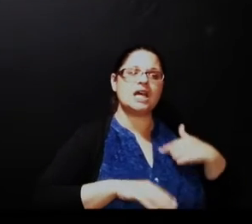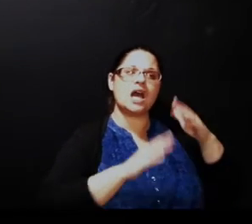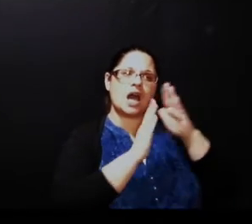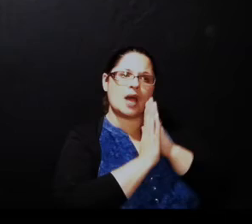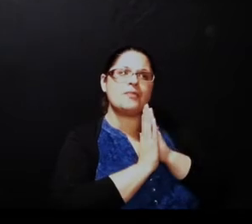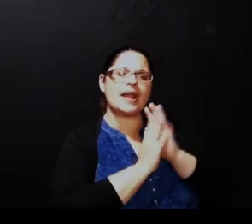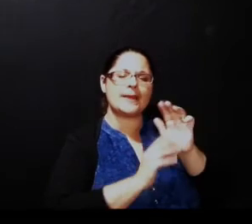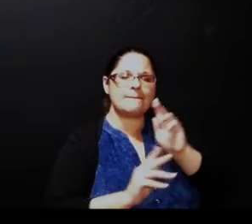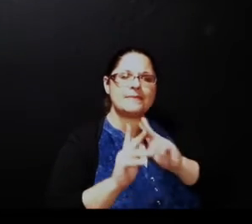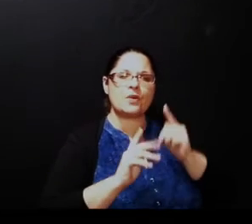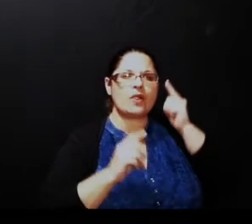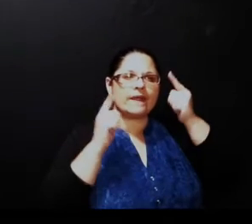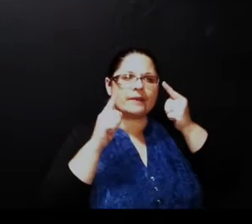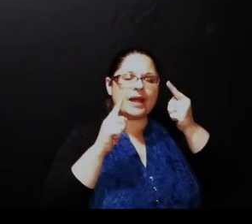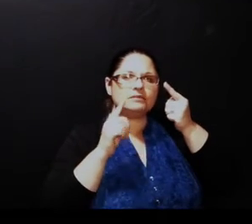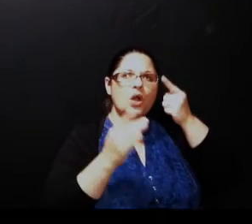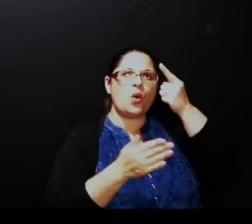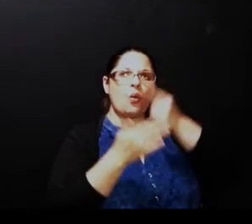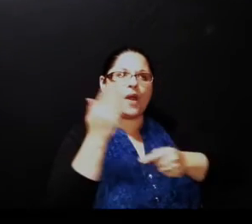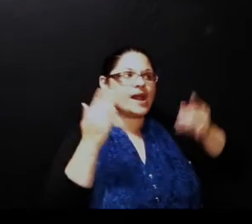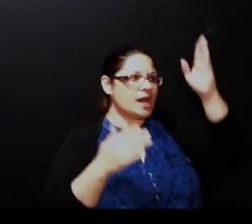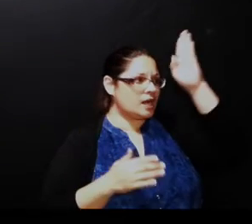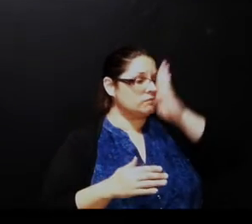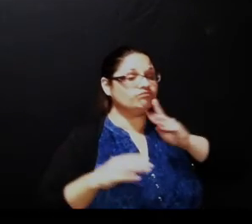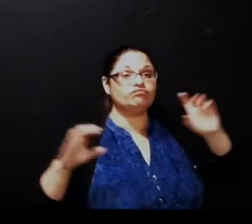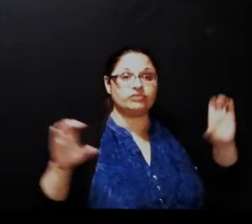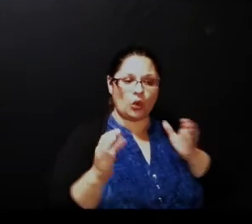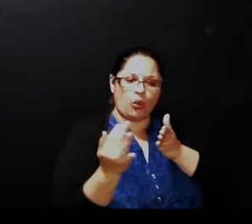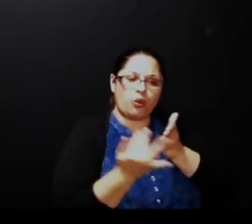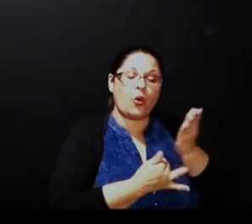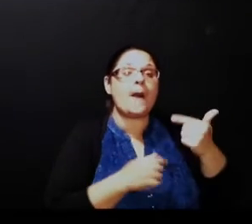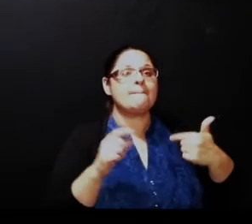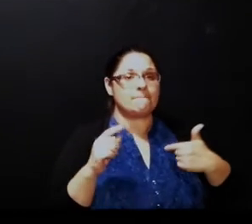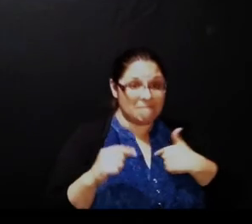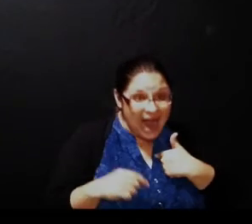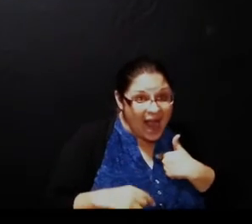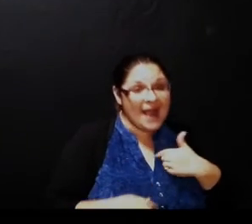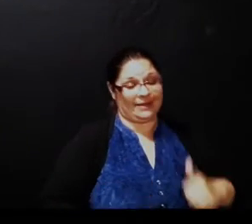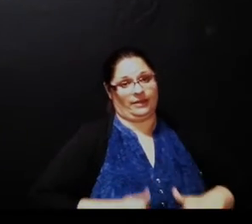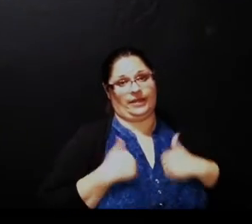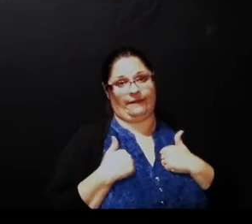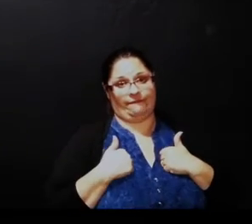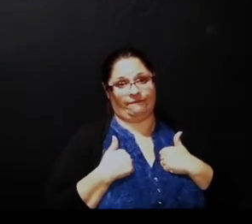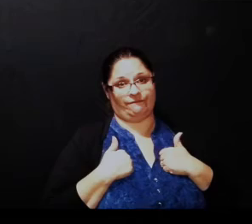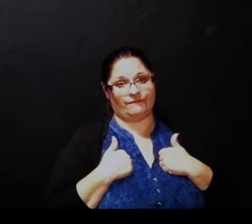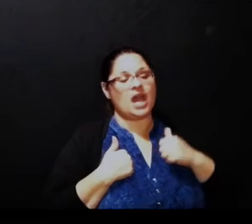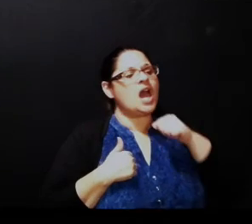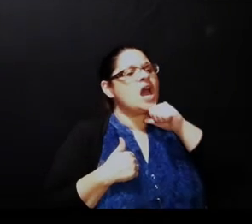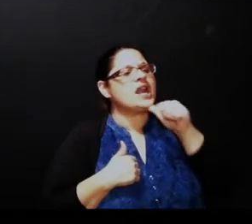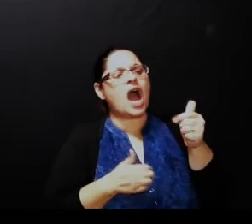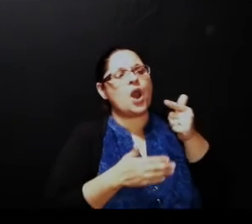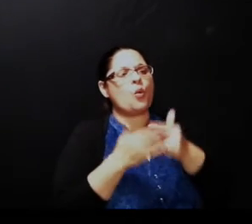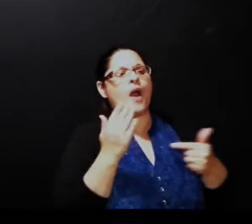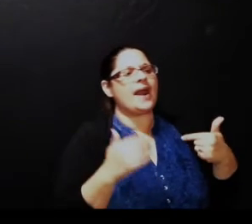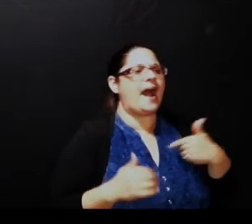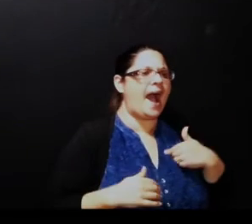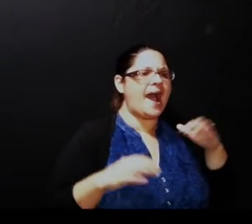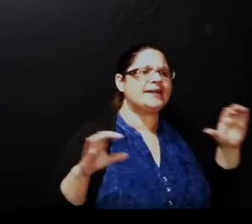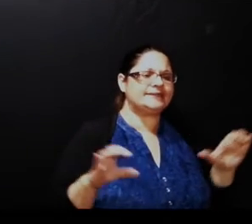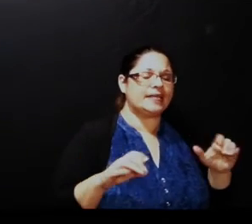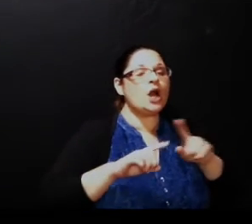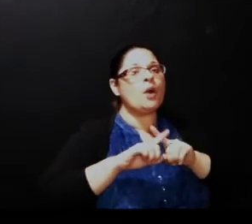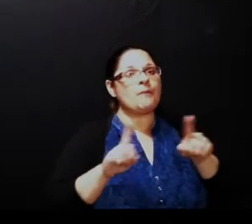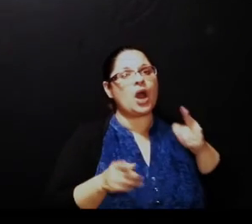say amen to that, not for me, but for you. That's the mindset that overtakes us. That we want